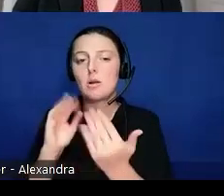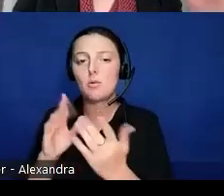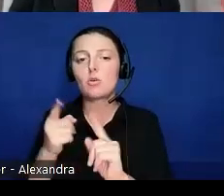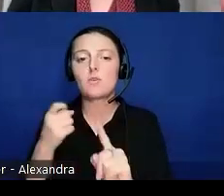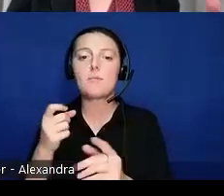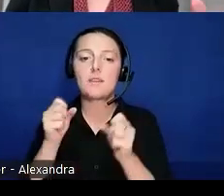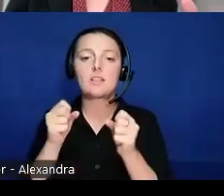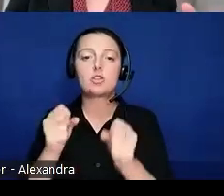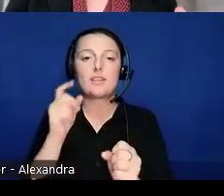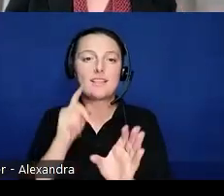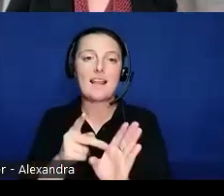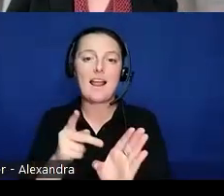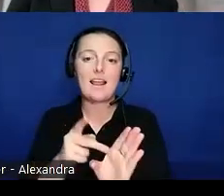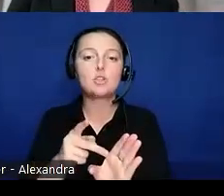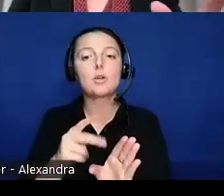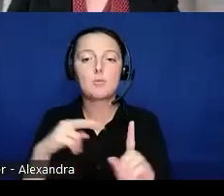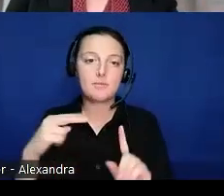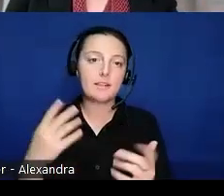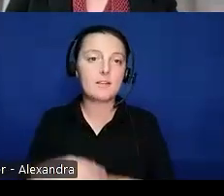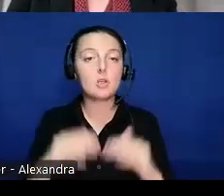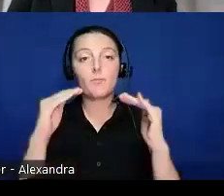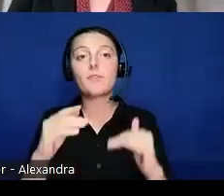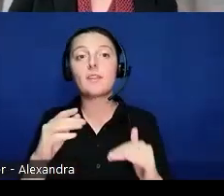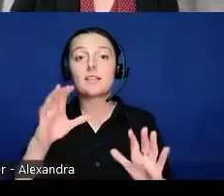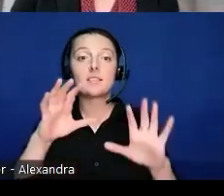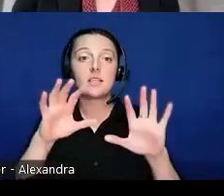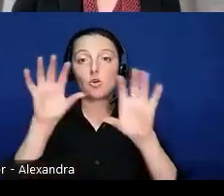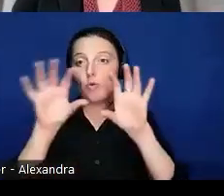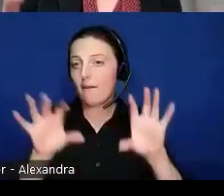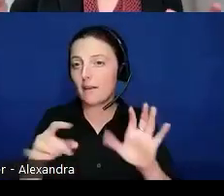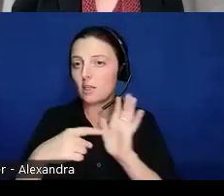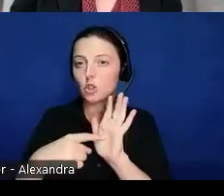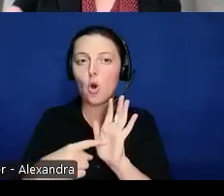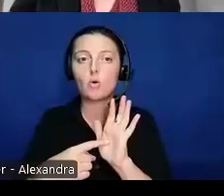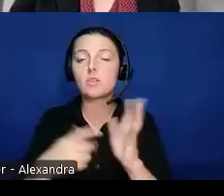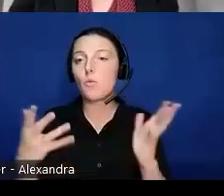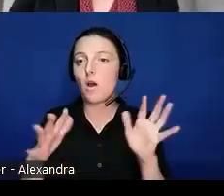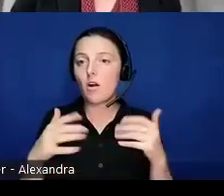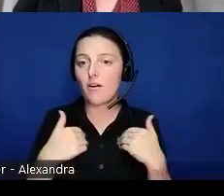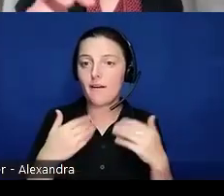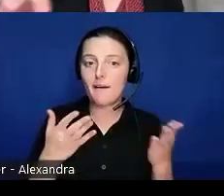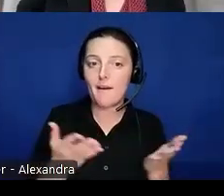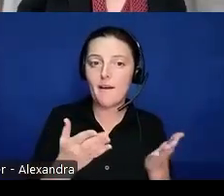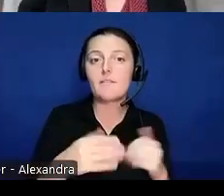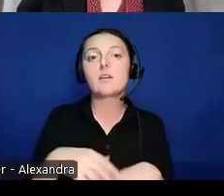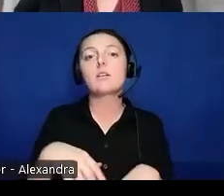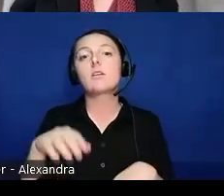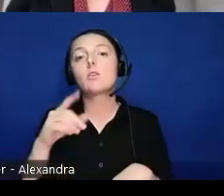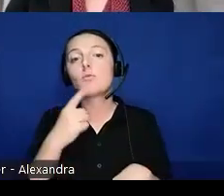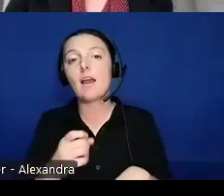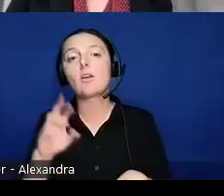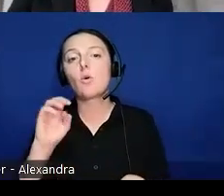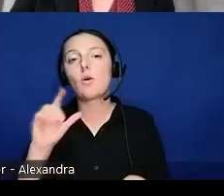this is just a little graphic showing some of the resources that existed, the red being the Cornell Scott Street Medicine team, and there was a van